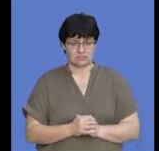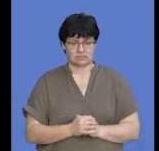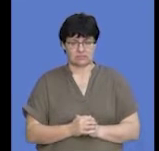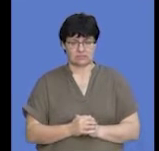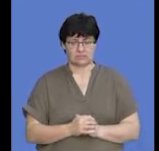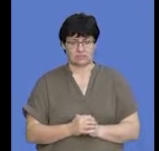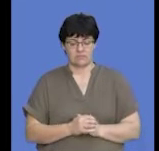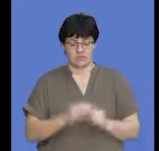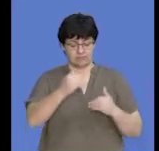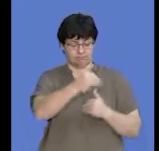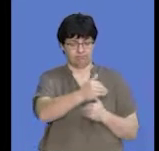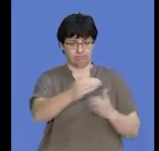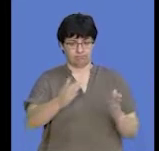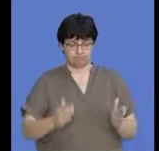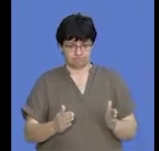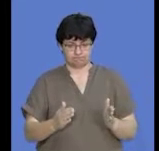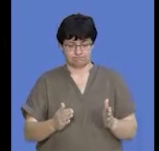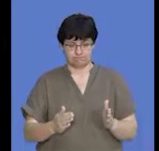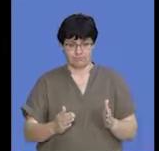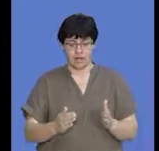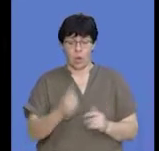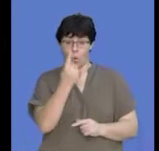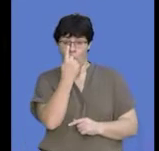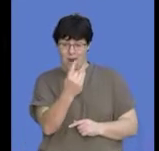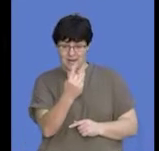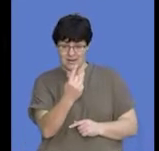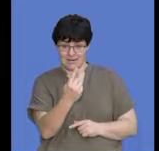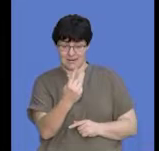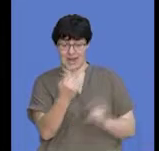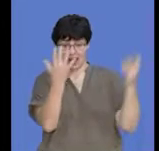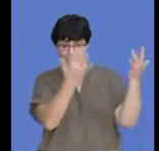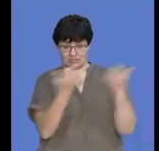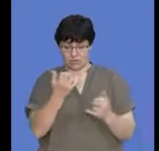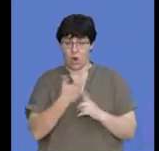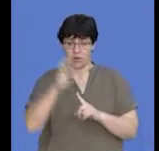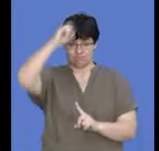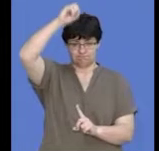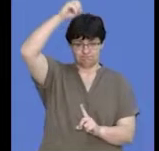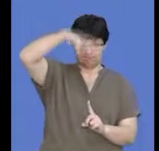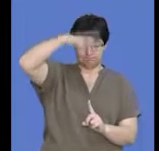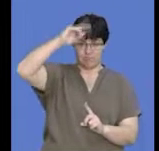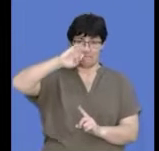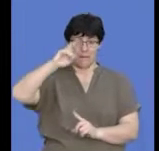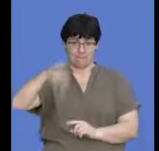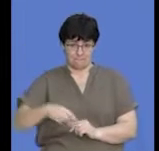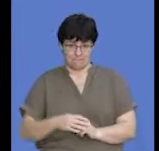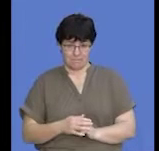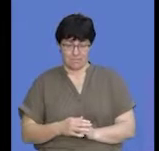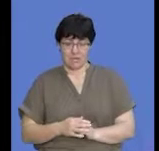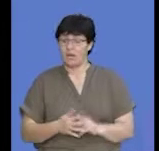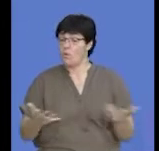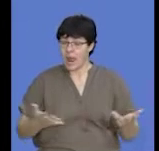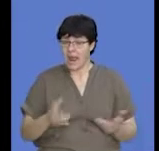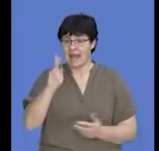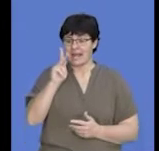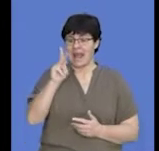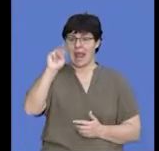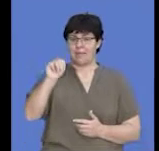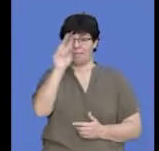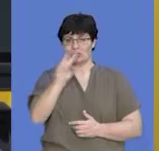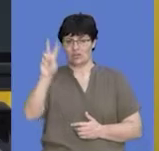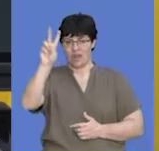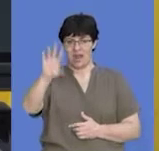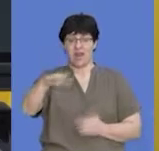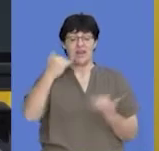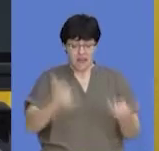Calculate the demarcated area 1 on the orthophoto map, in kilometers squared.